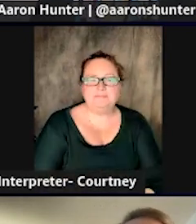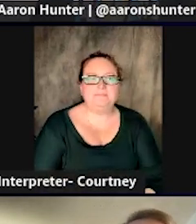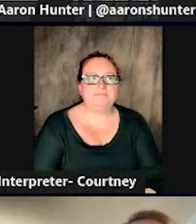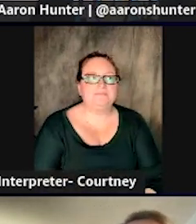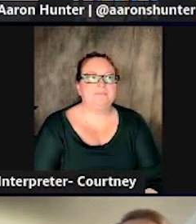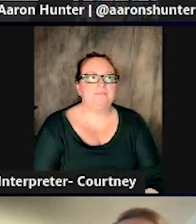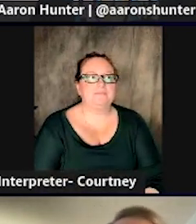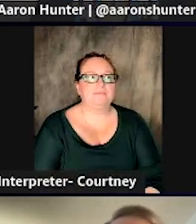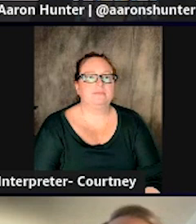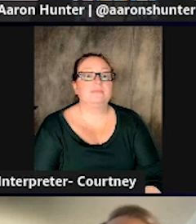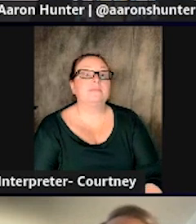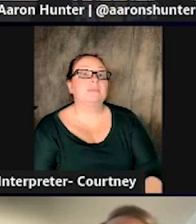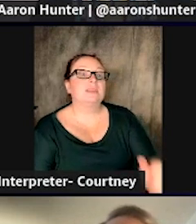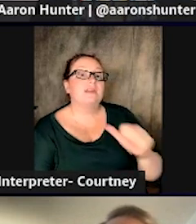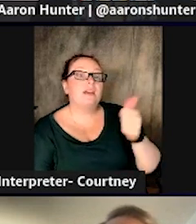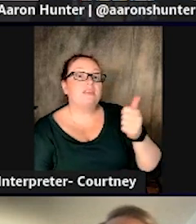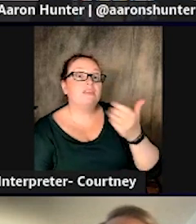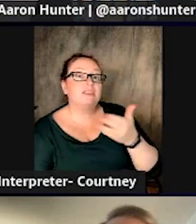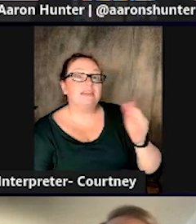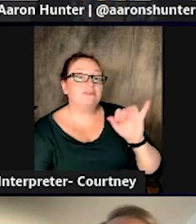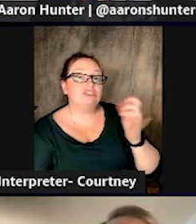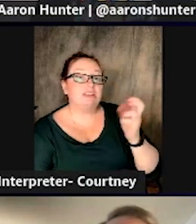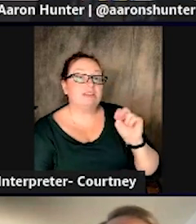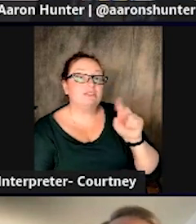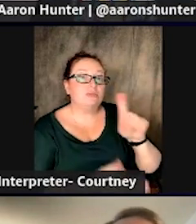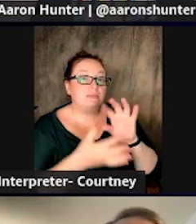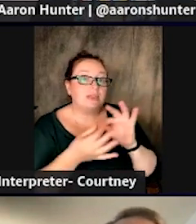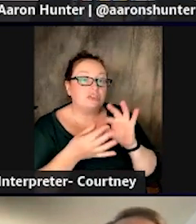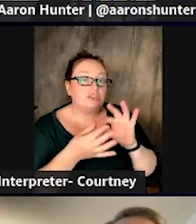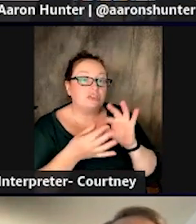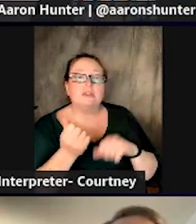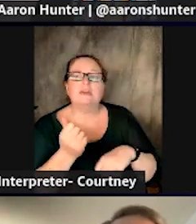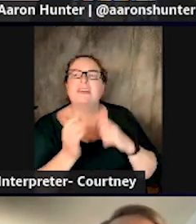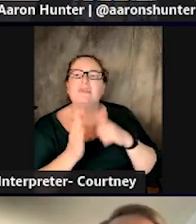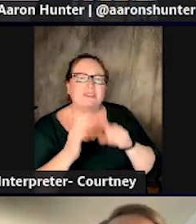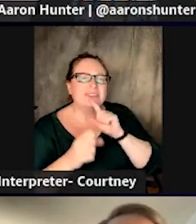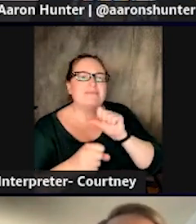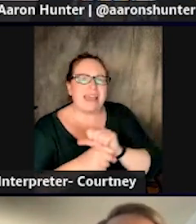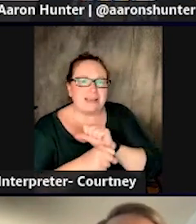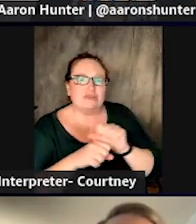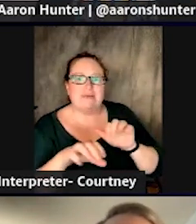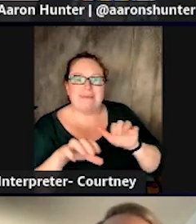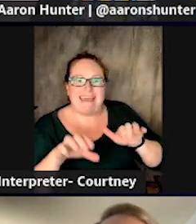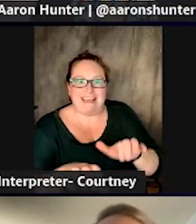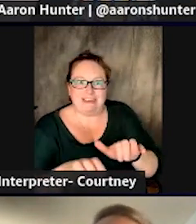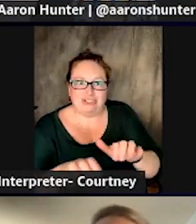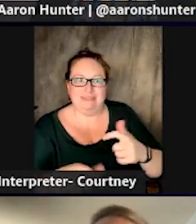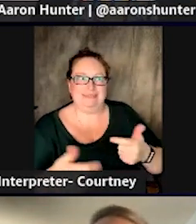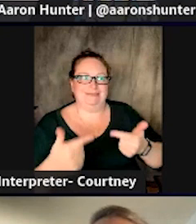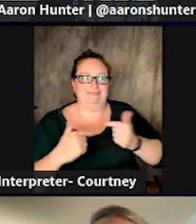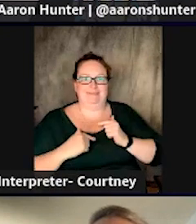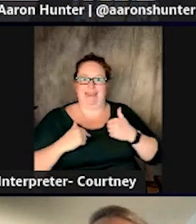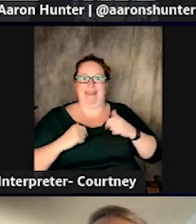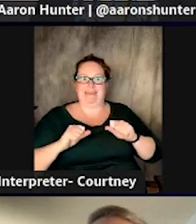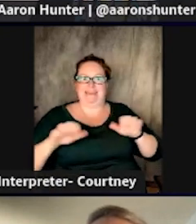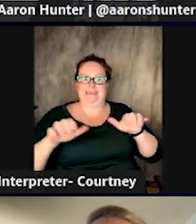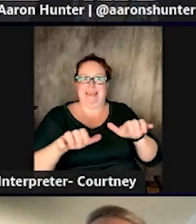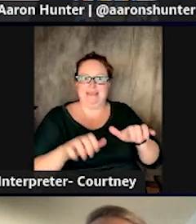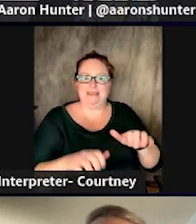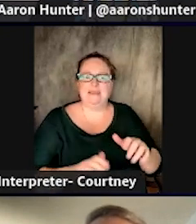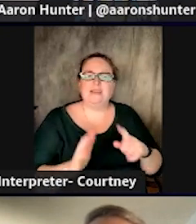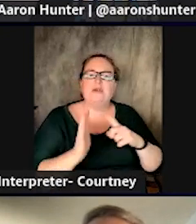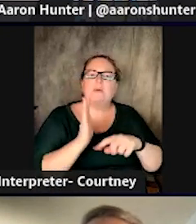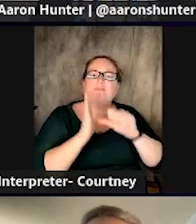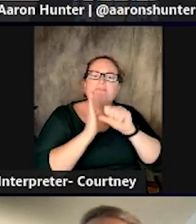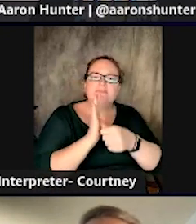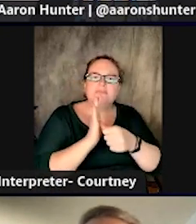Then another thing, Jillian, you mentioned, so you asked, you know, what are some actual actions I can take, right? So what I'm highlighting here is, you know, we